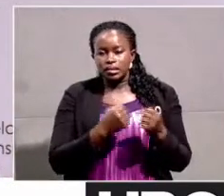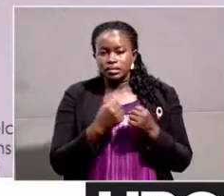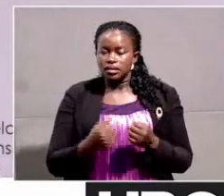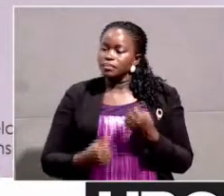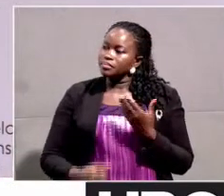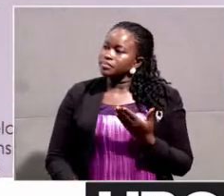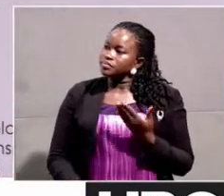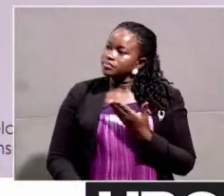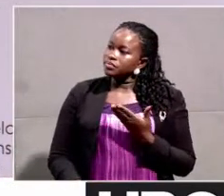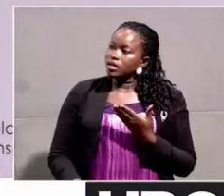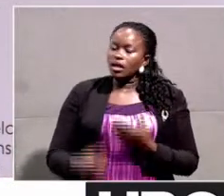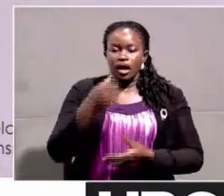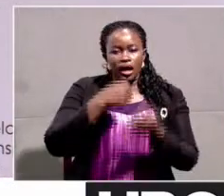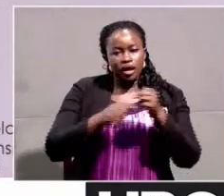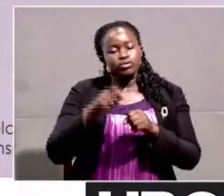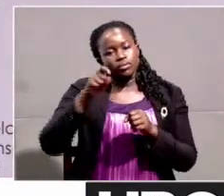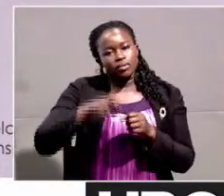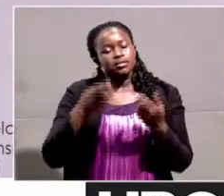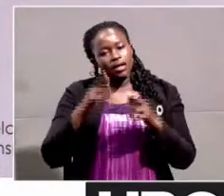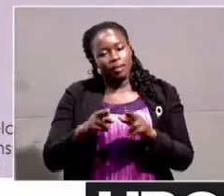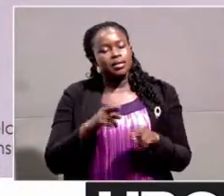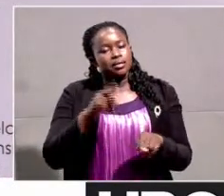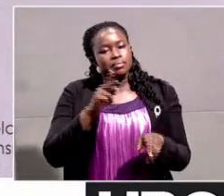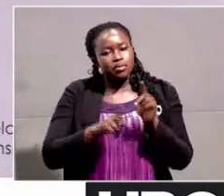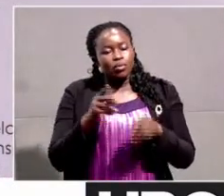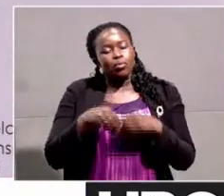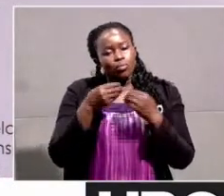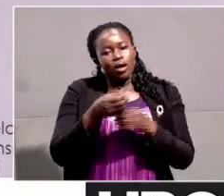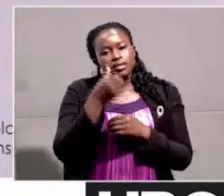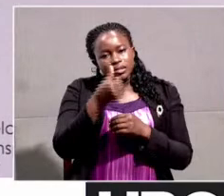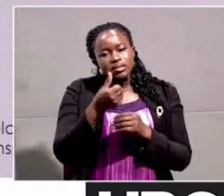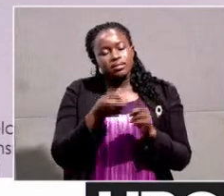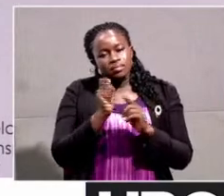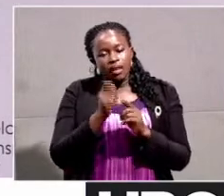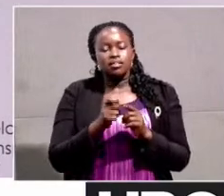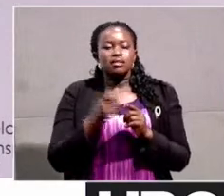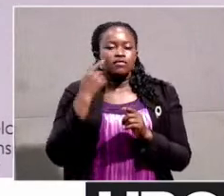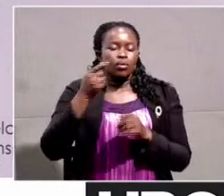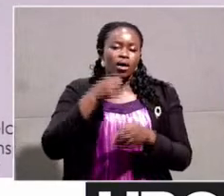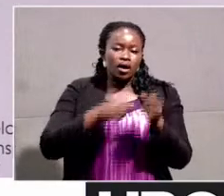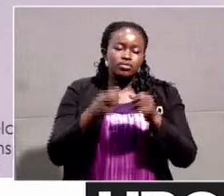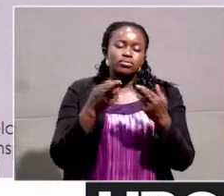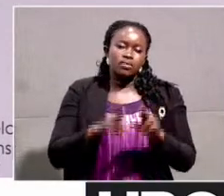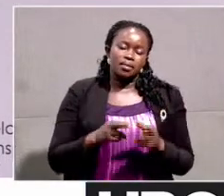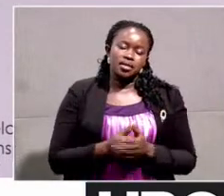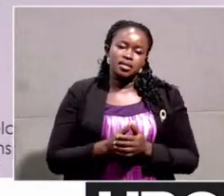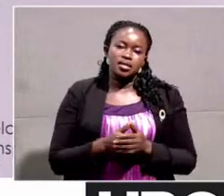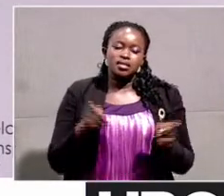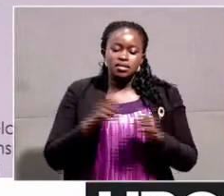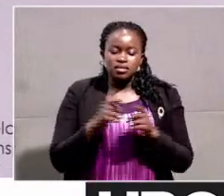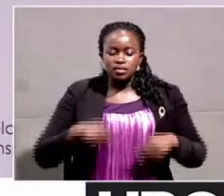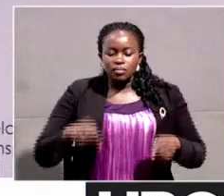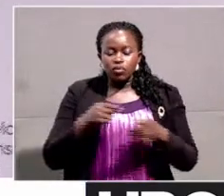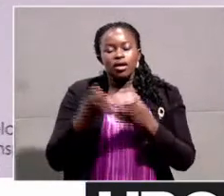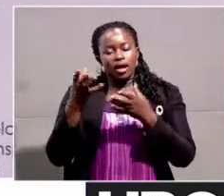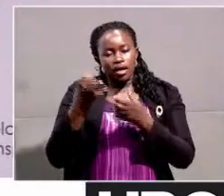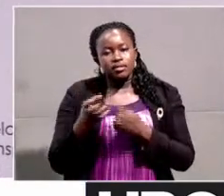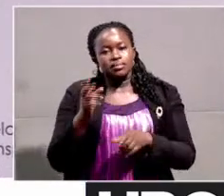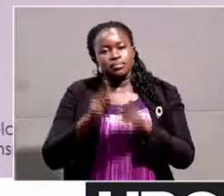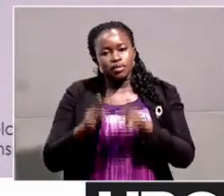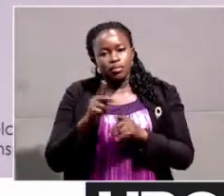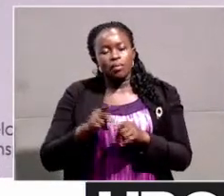taken. You know, people are given a timeline of about 6 months for action to be taken. But and we expect that people should be